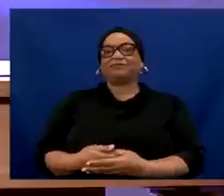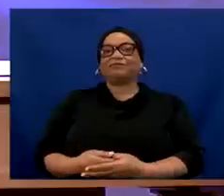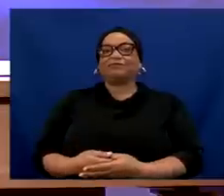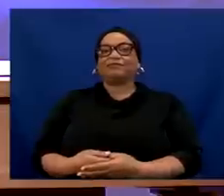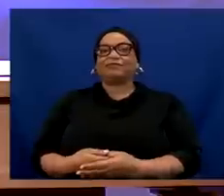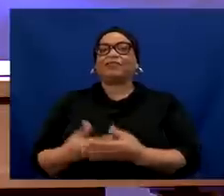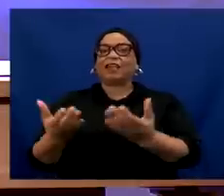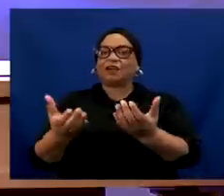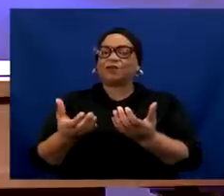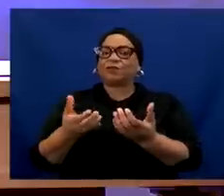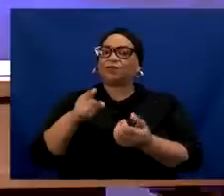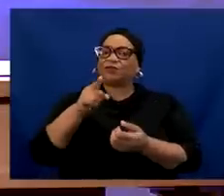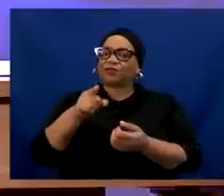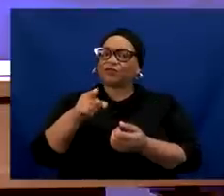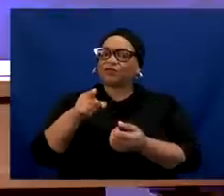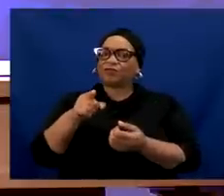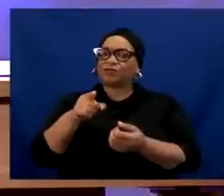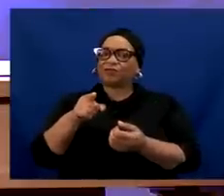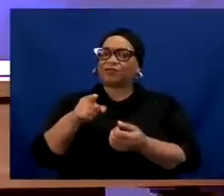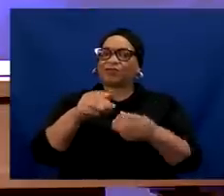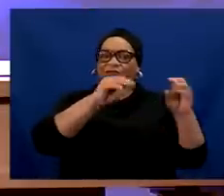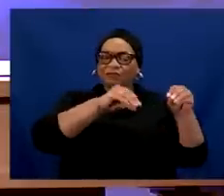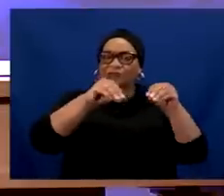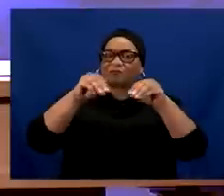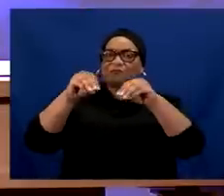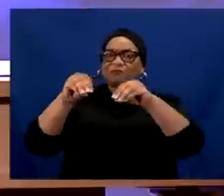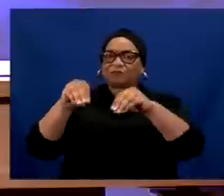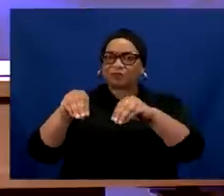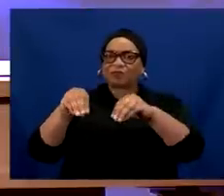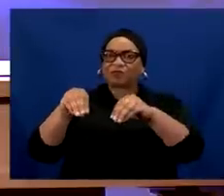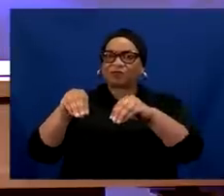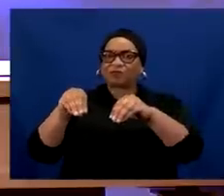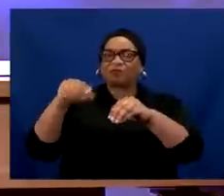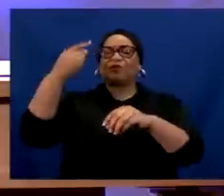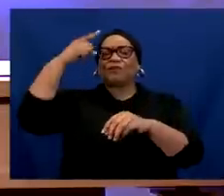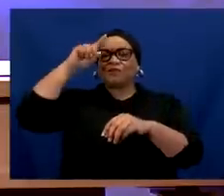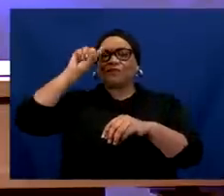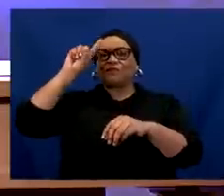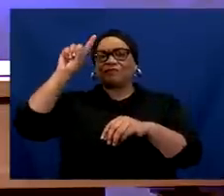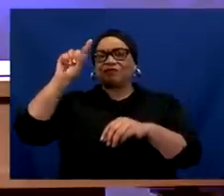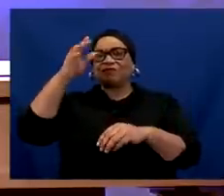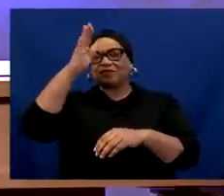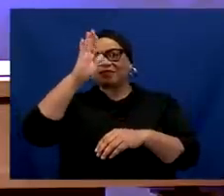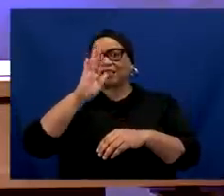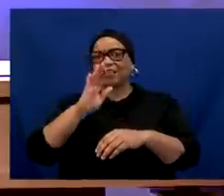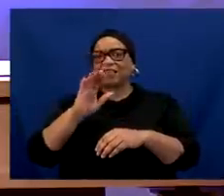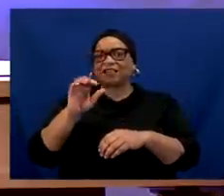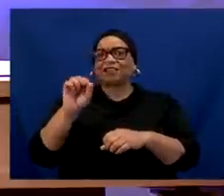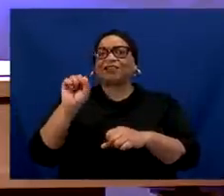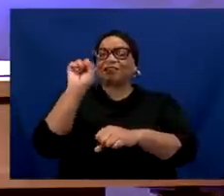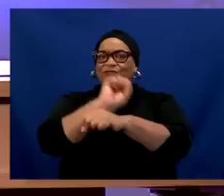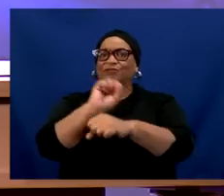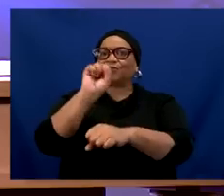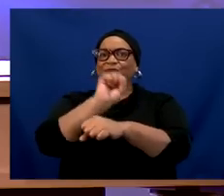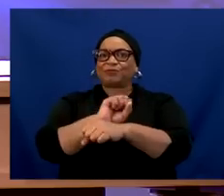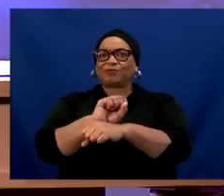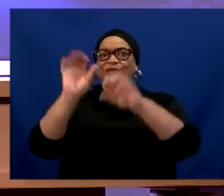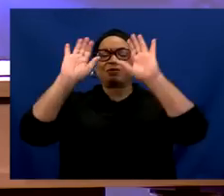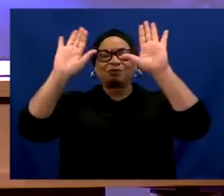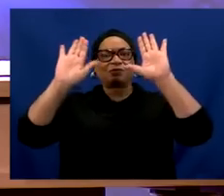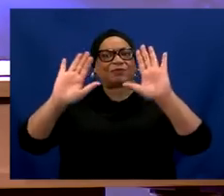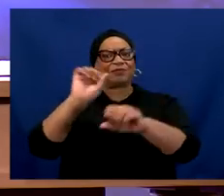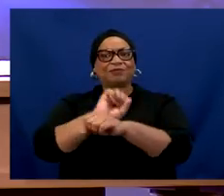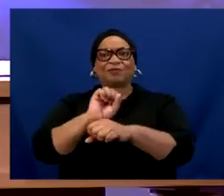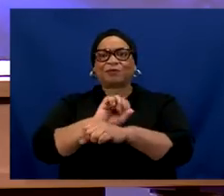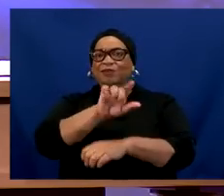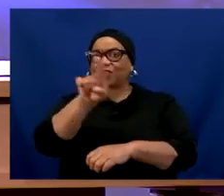I want you to position yourself for God to work a miracle.